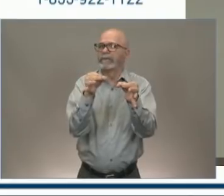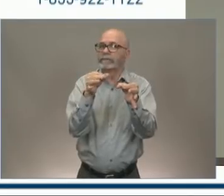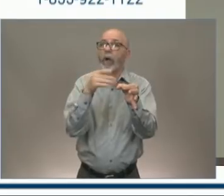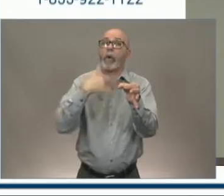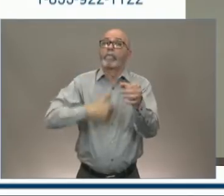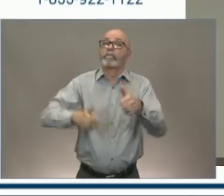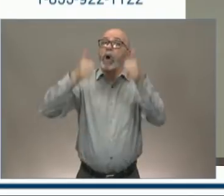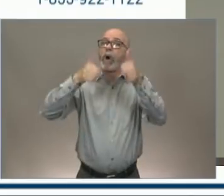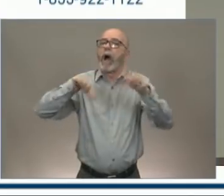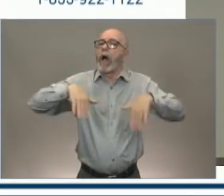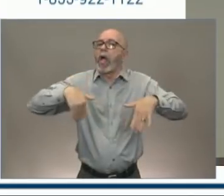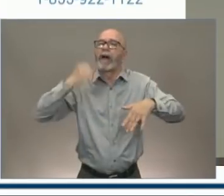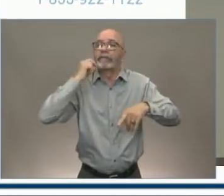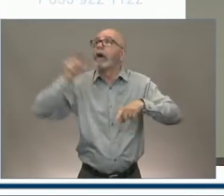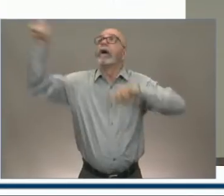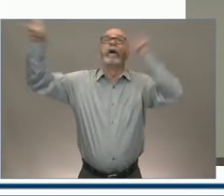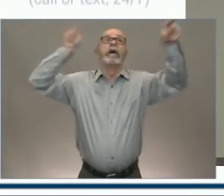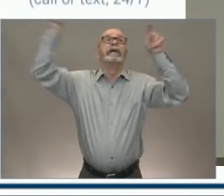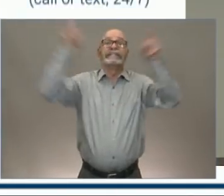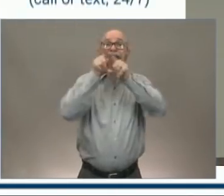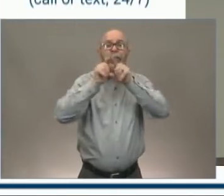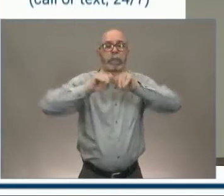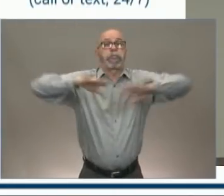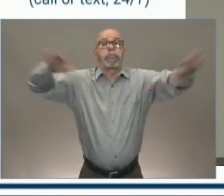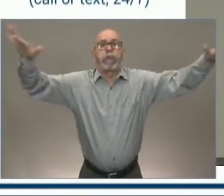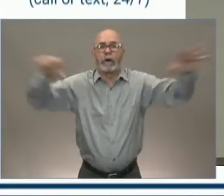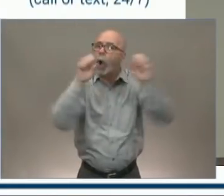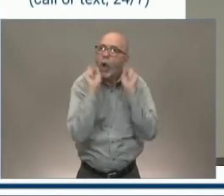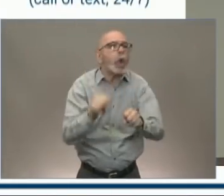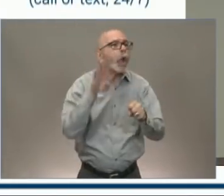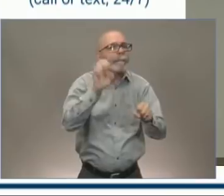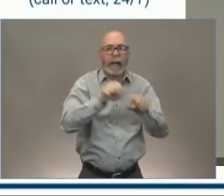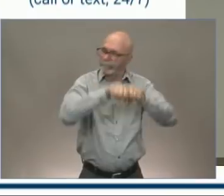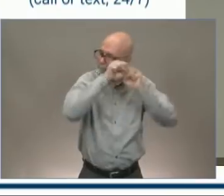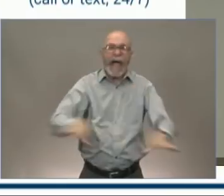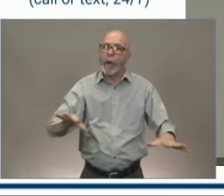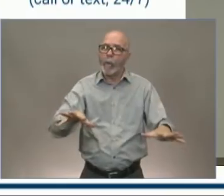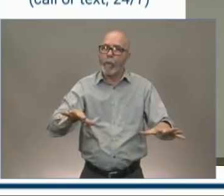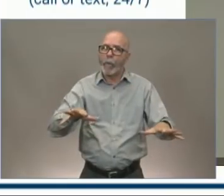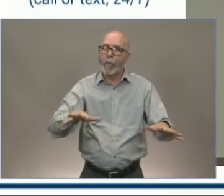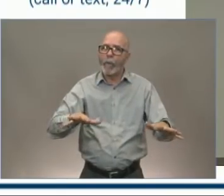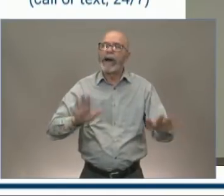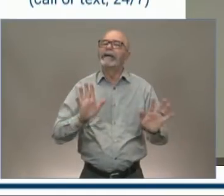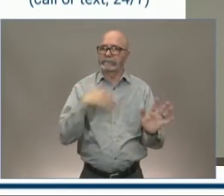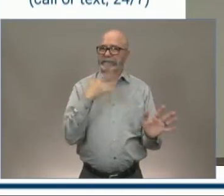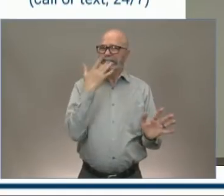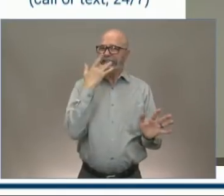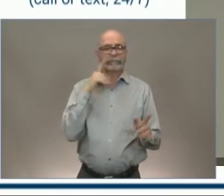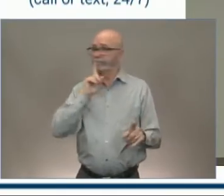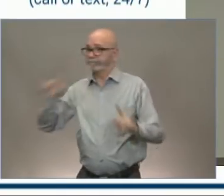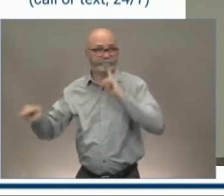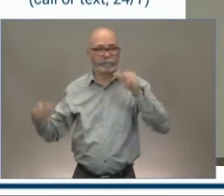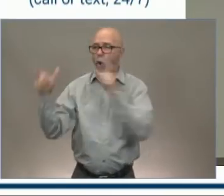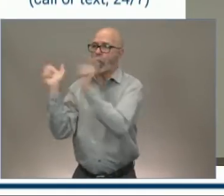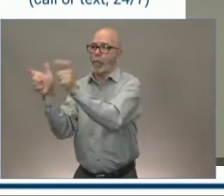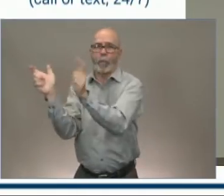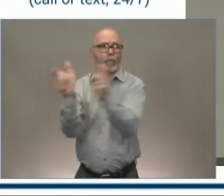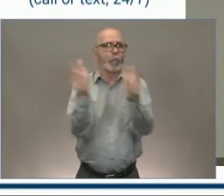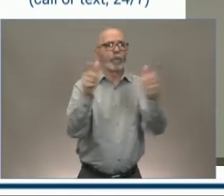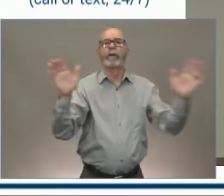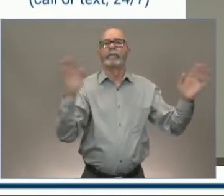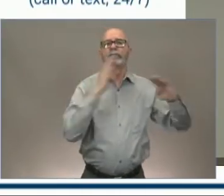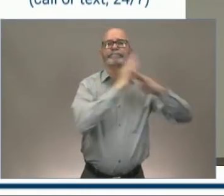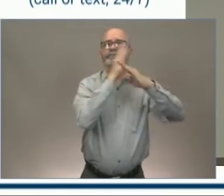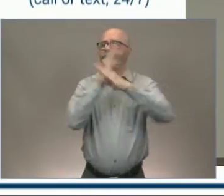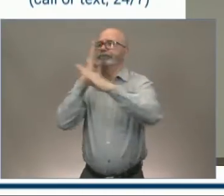it could have happened. I would rather impose restrictions very early than wait and be too late and have a rapidly